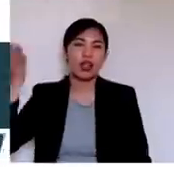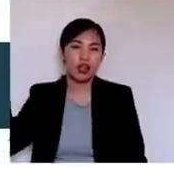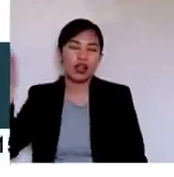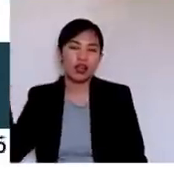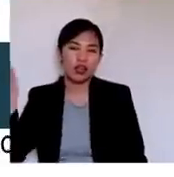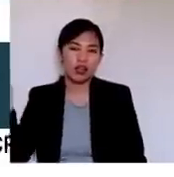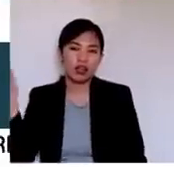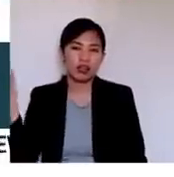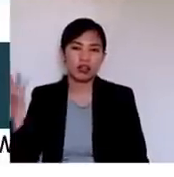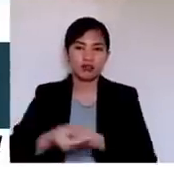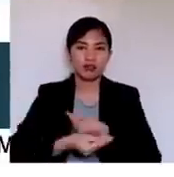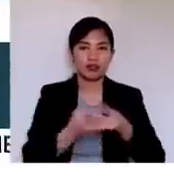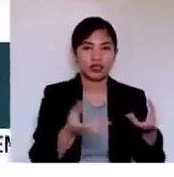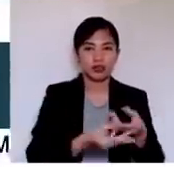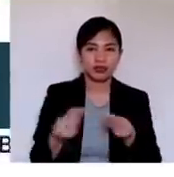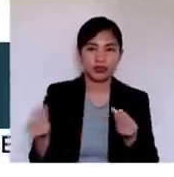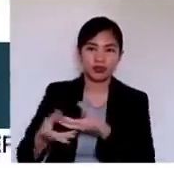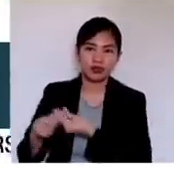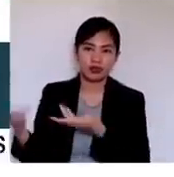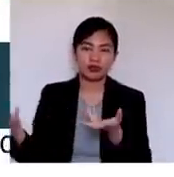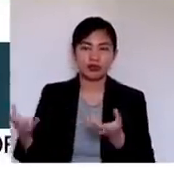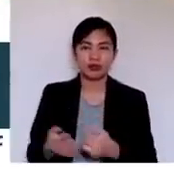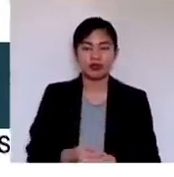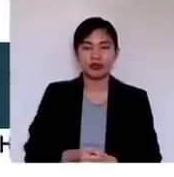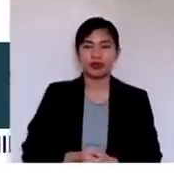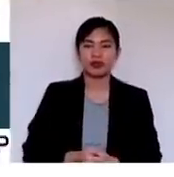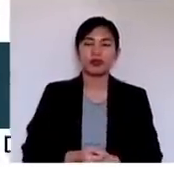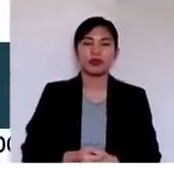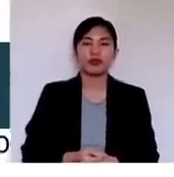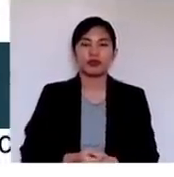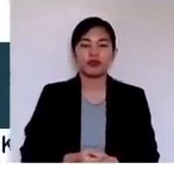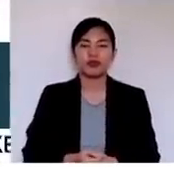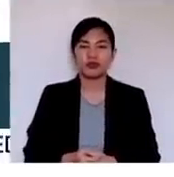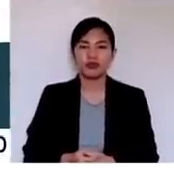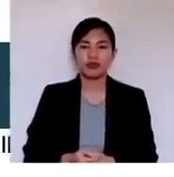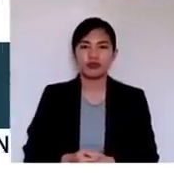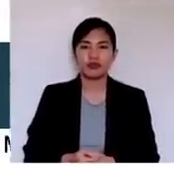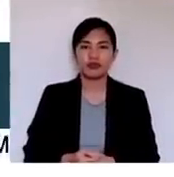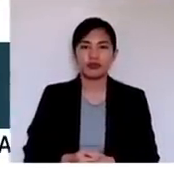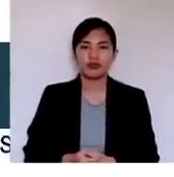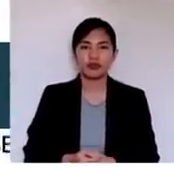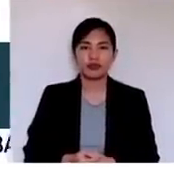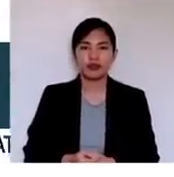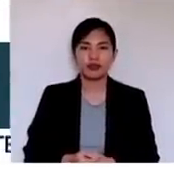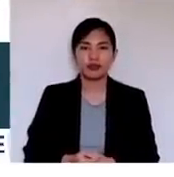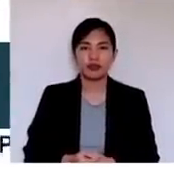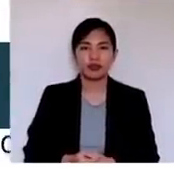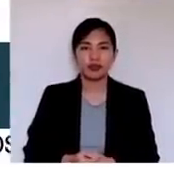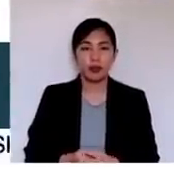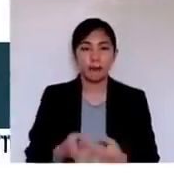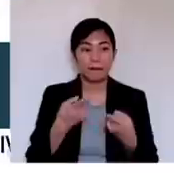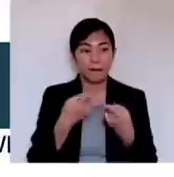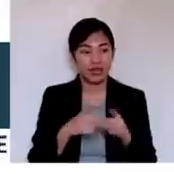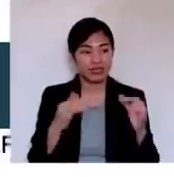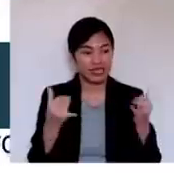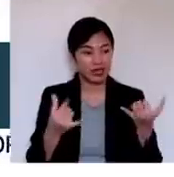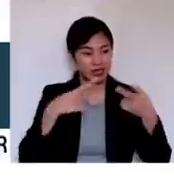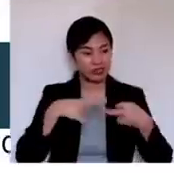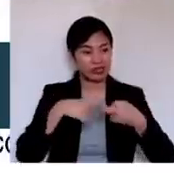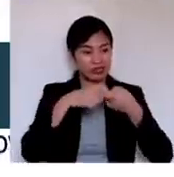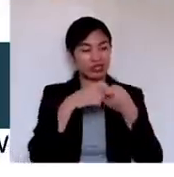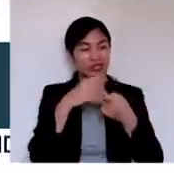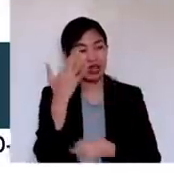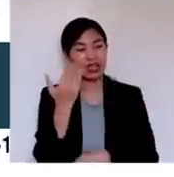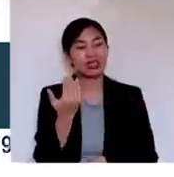things away, right? Give stuff away, essentially. But that's been choked because of the pandemic. Exactly.